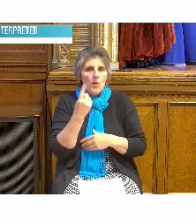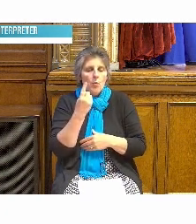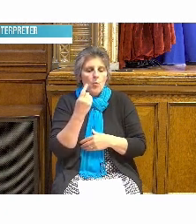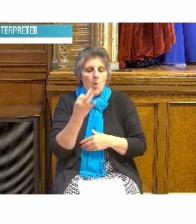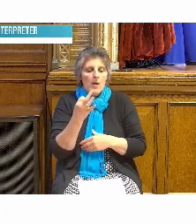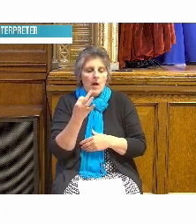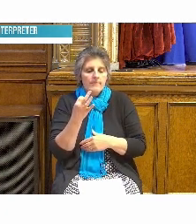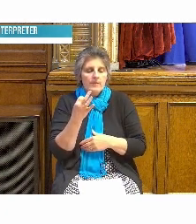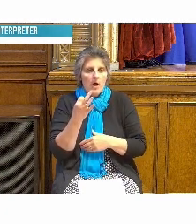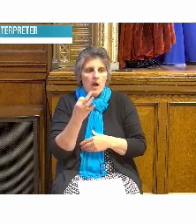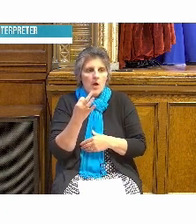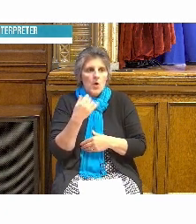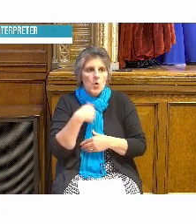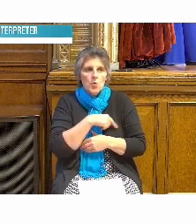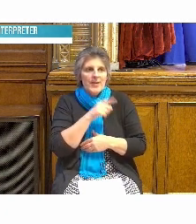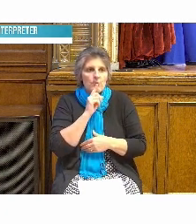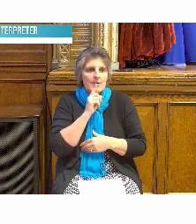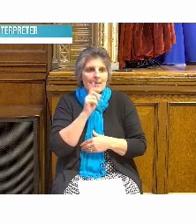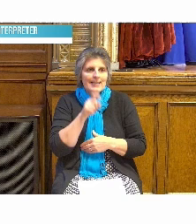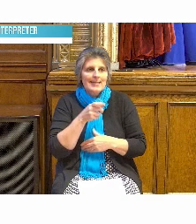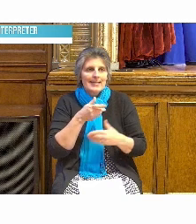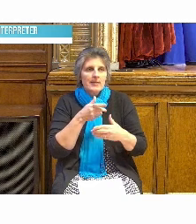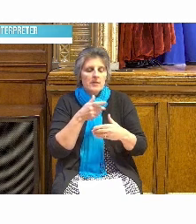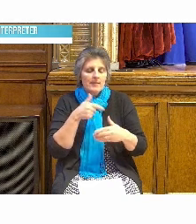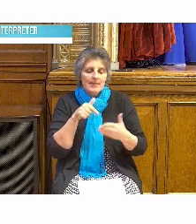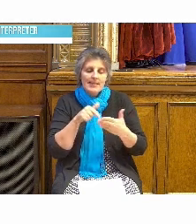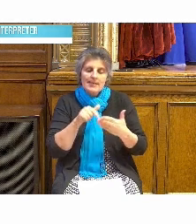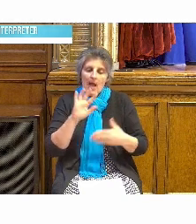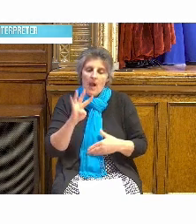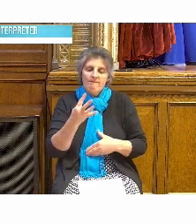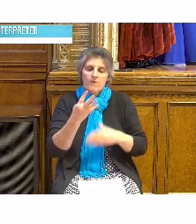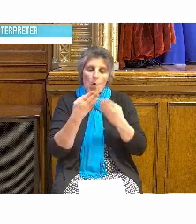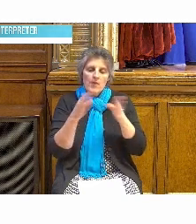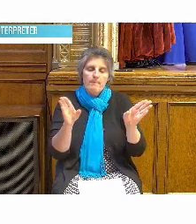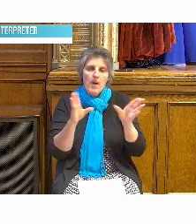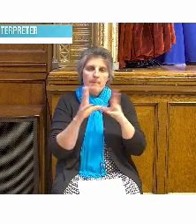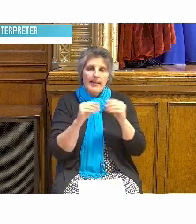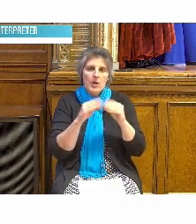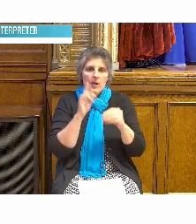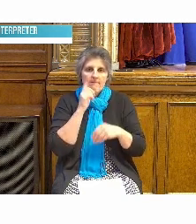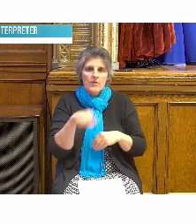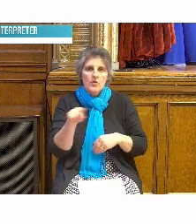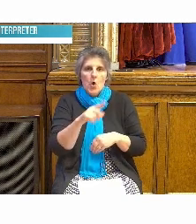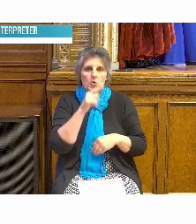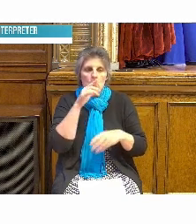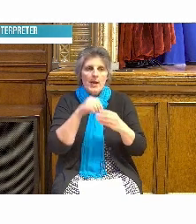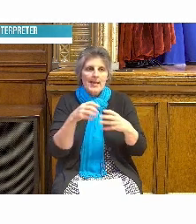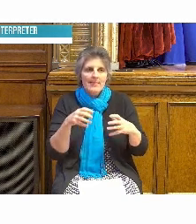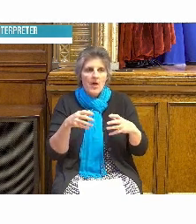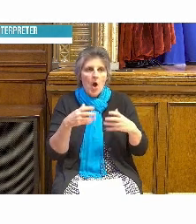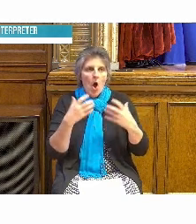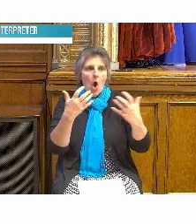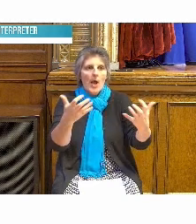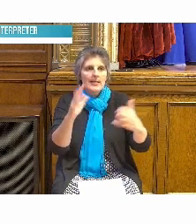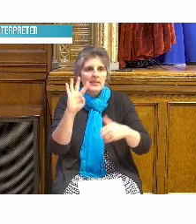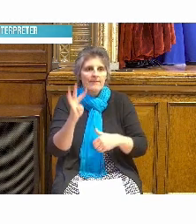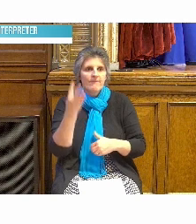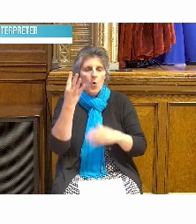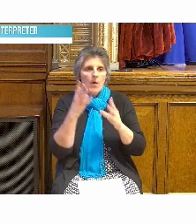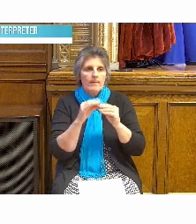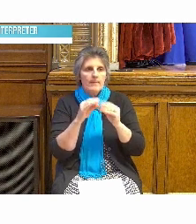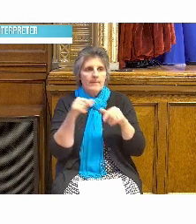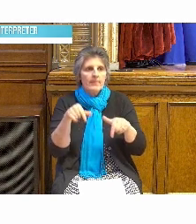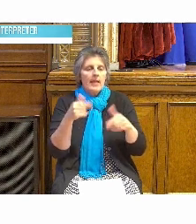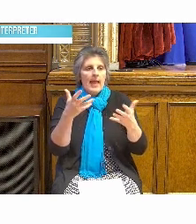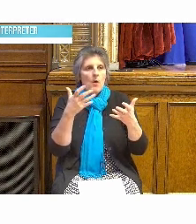the, we really need to, we're having, this is our fourth public hearing for those that are in the audience. This is our fourth one. And